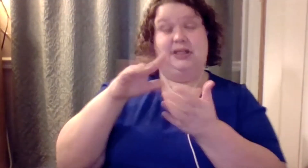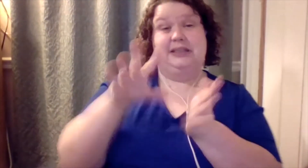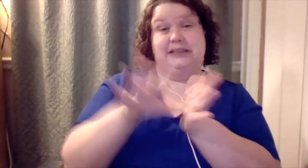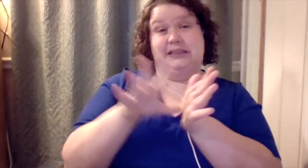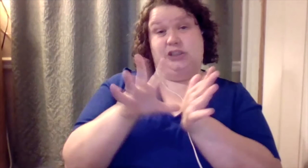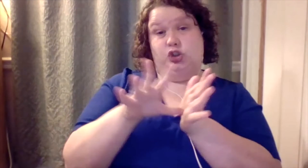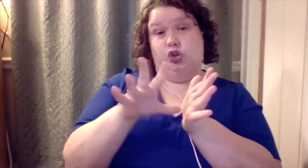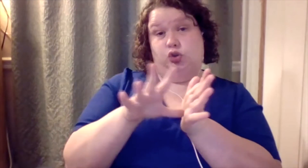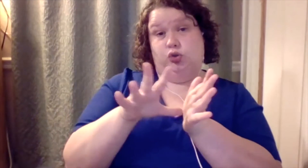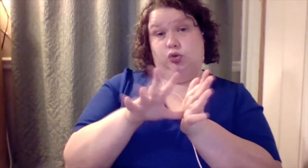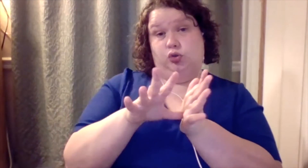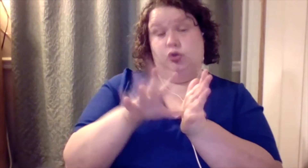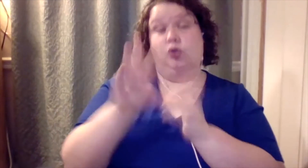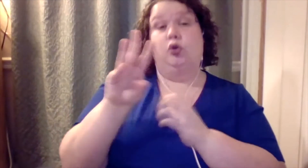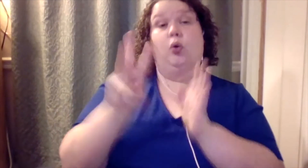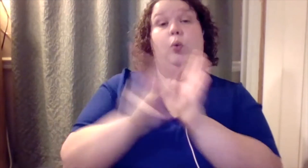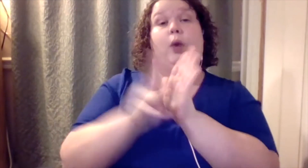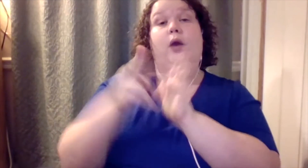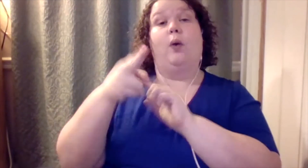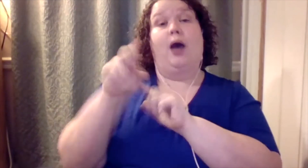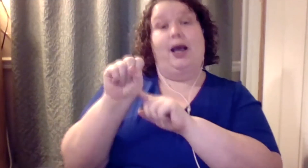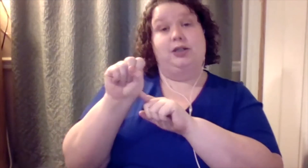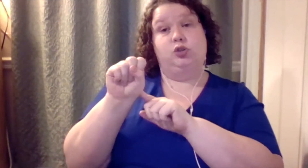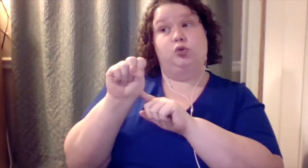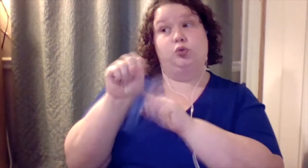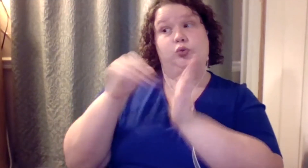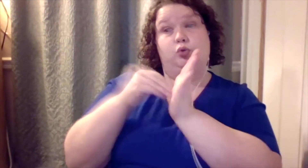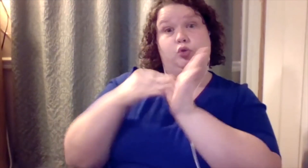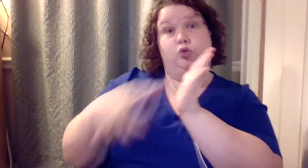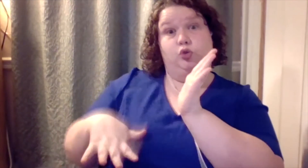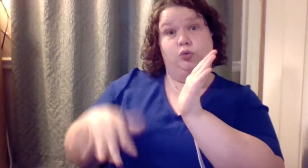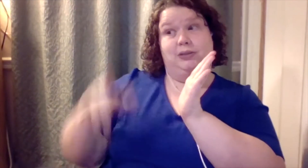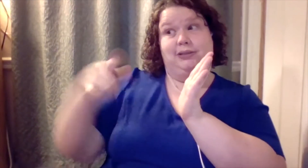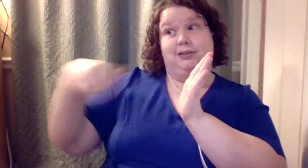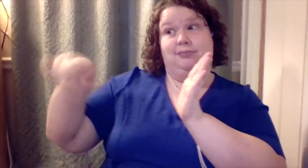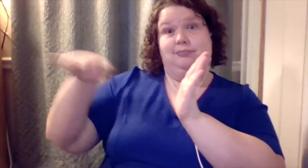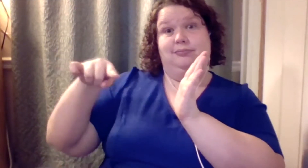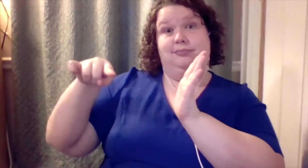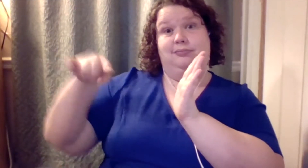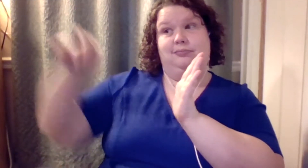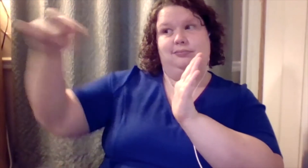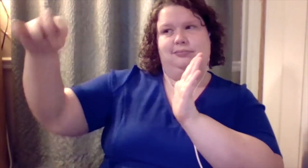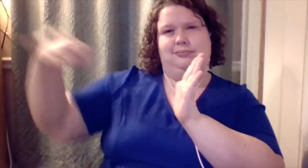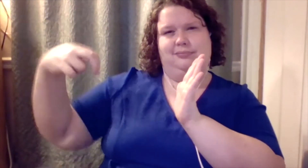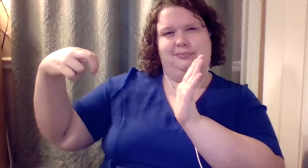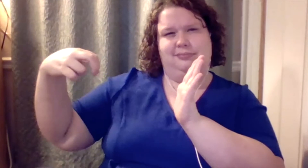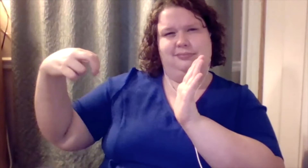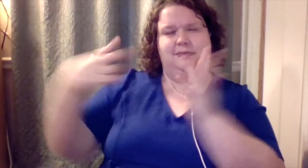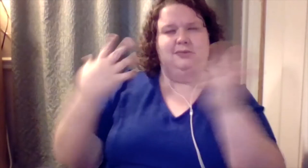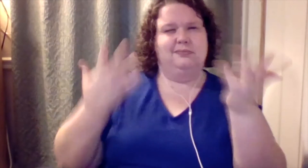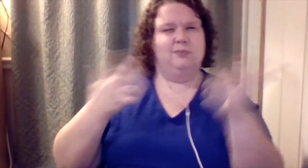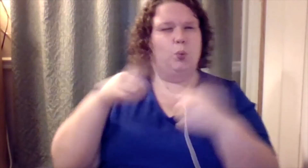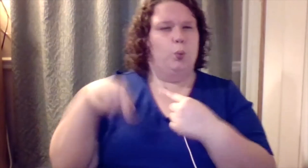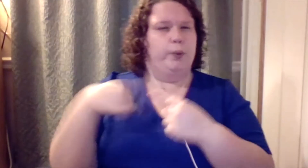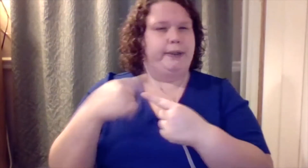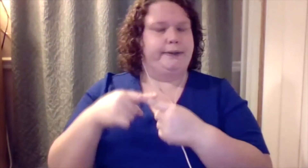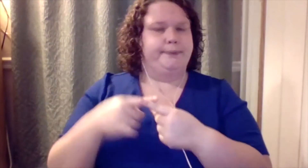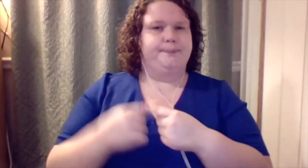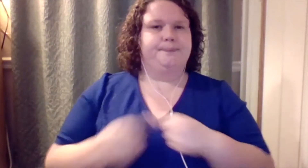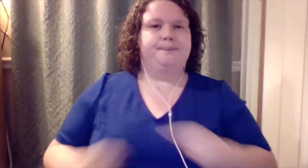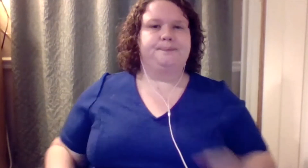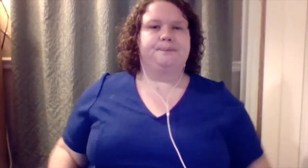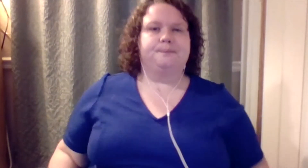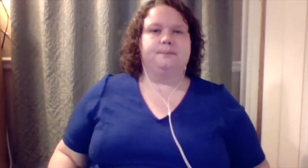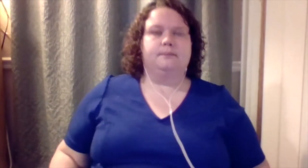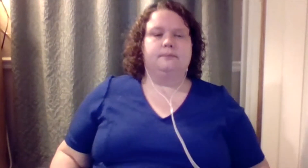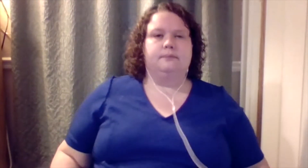Waco High started coming in. It seems it's later in their career that they come back from people he'd been to elementary